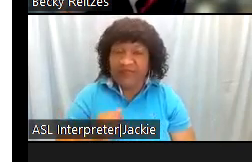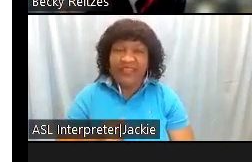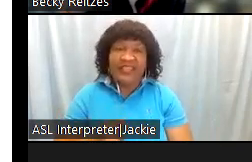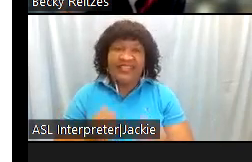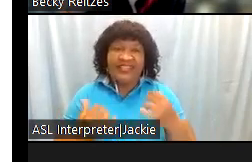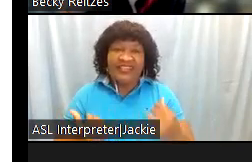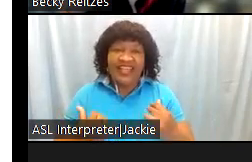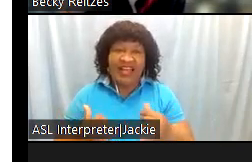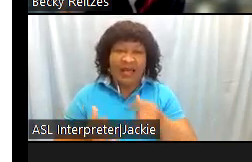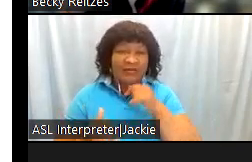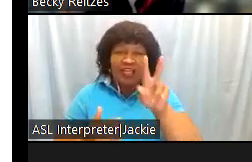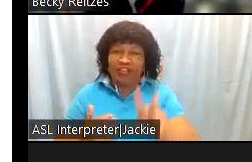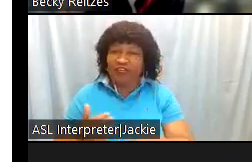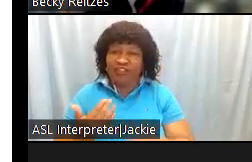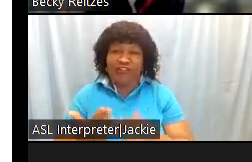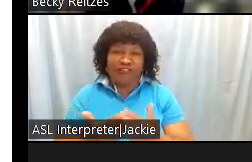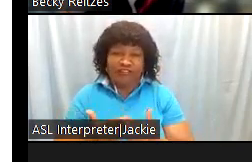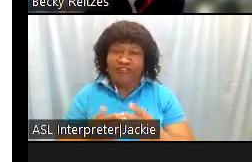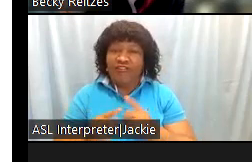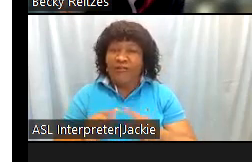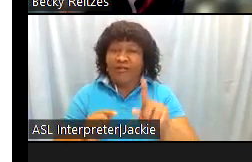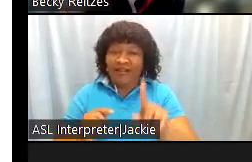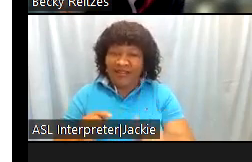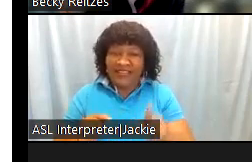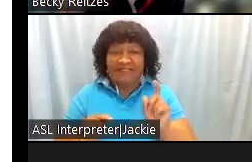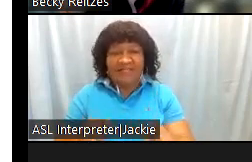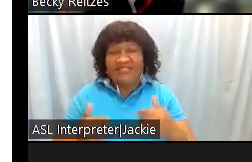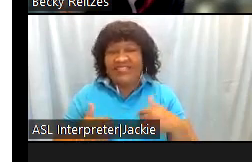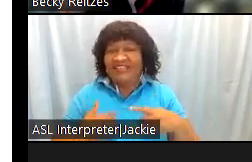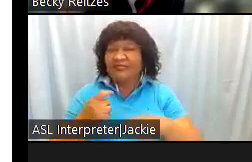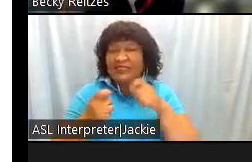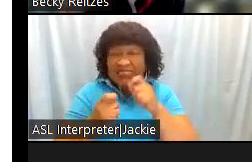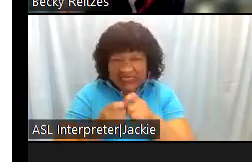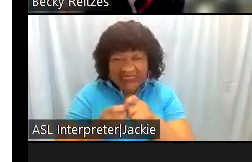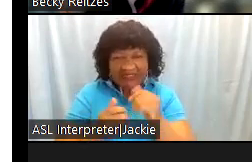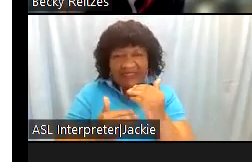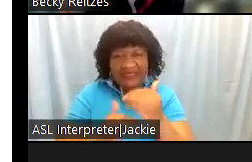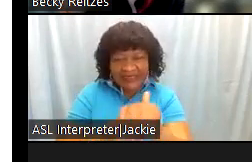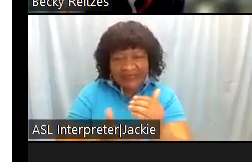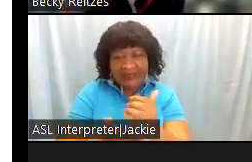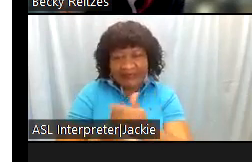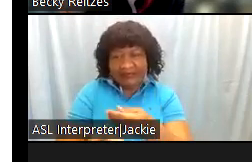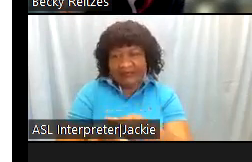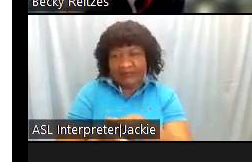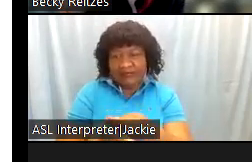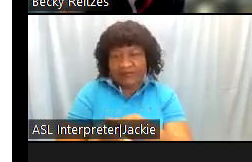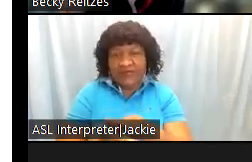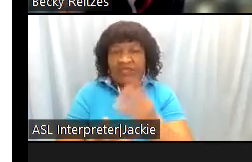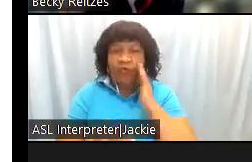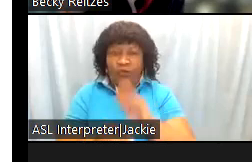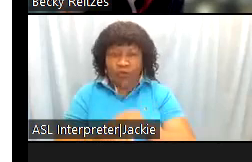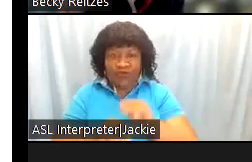I'm not going to read all these, but they do have to have specific income limits. So we're going to send this